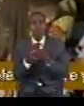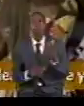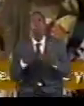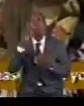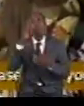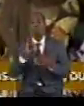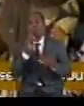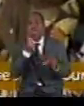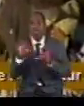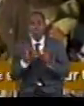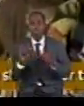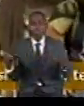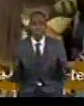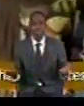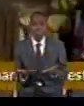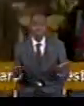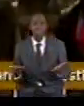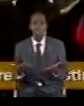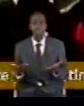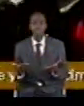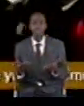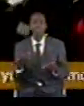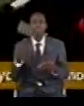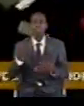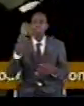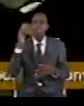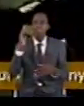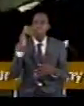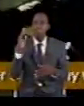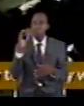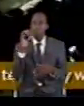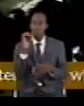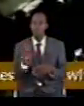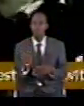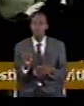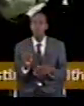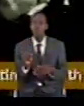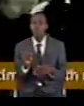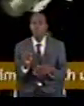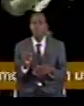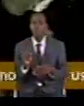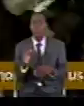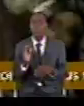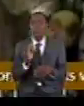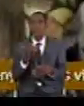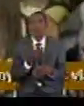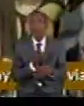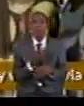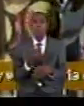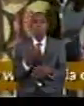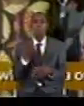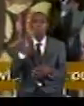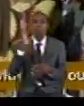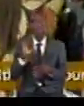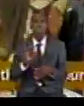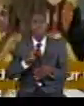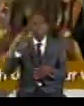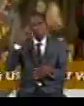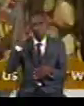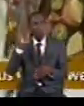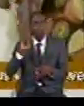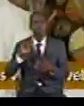how God is spreading the testimonies all over. And our leaders, our pastors, I think we should spread into the